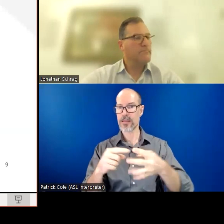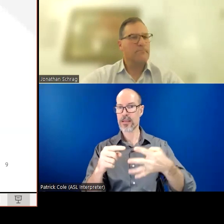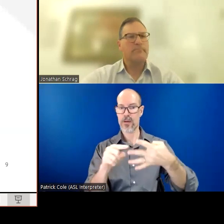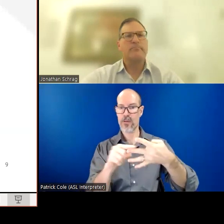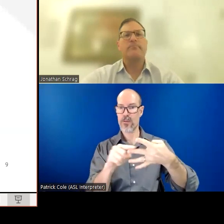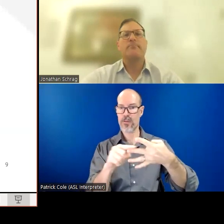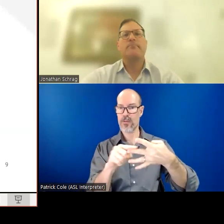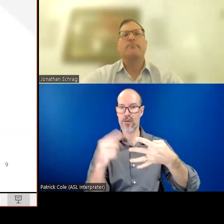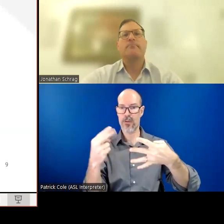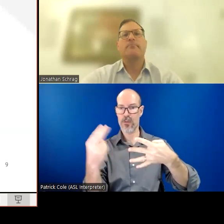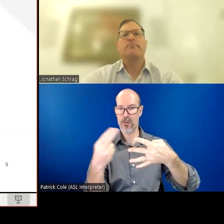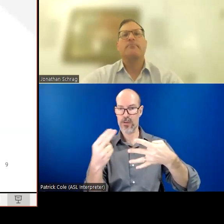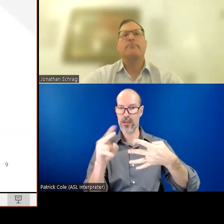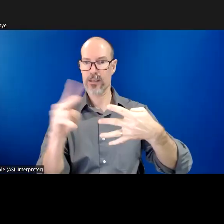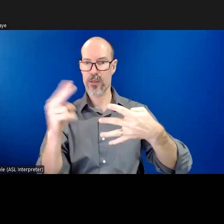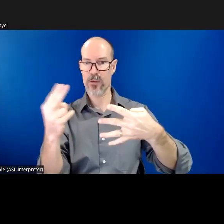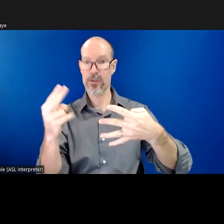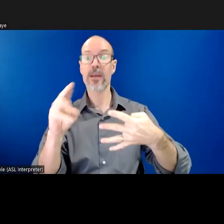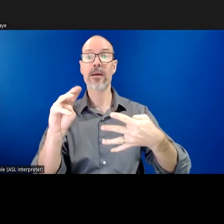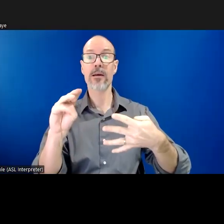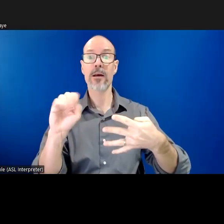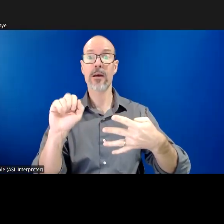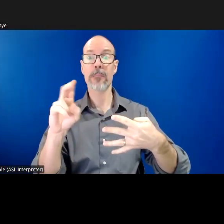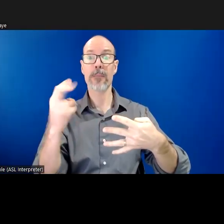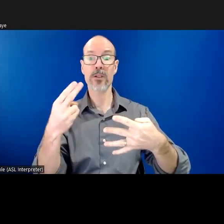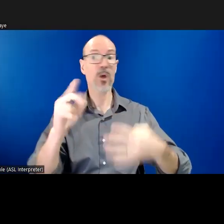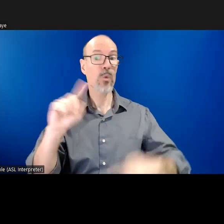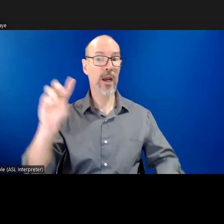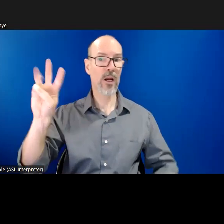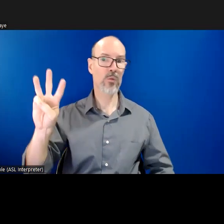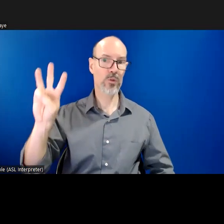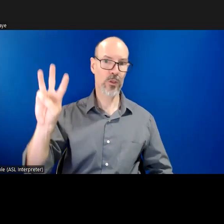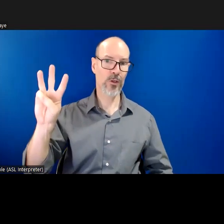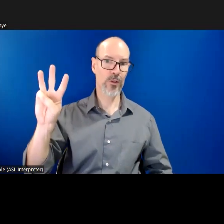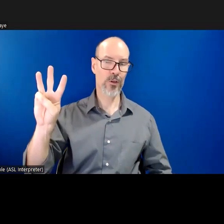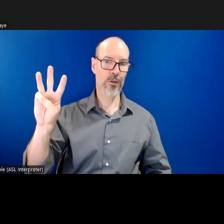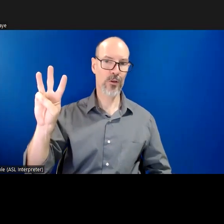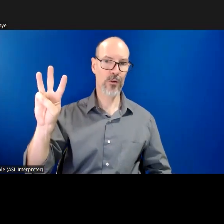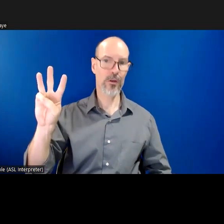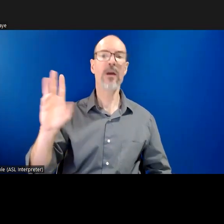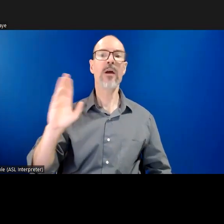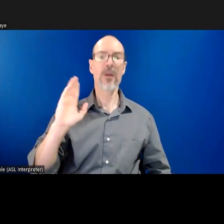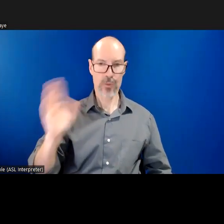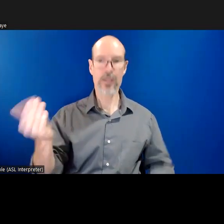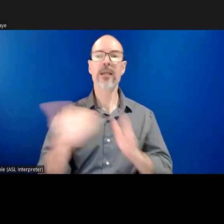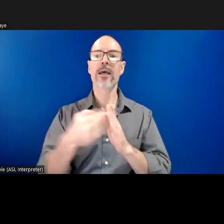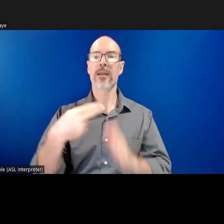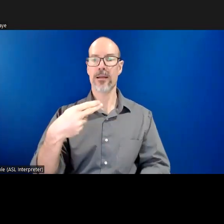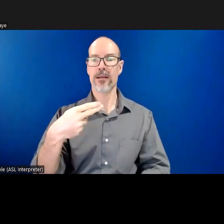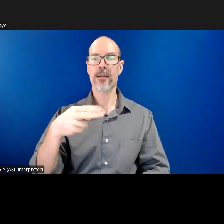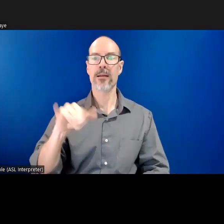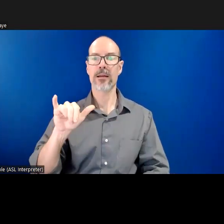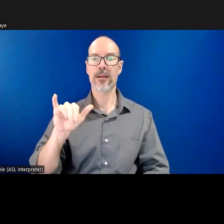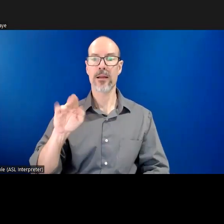March, and it will be in Worcester. I hope that we can, it will be a hybrid meeting. This meeting